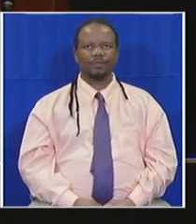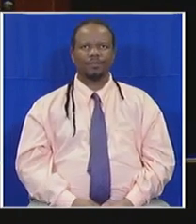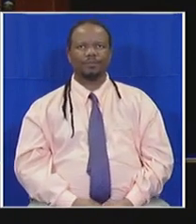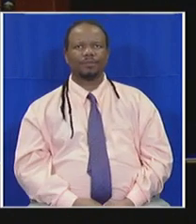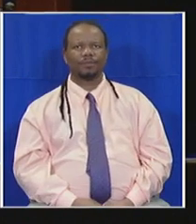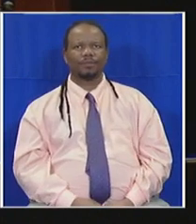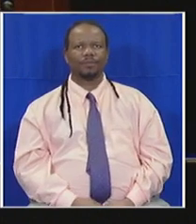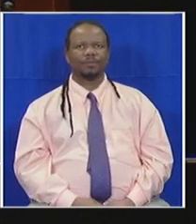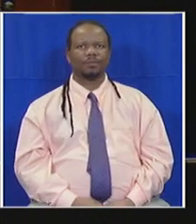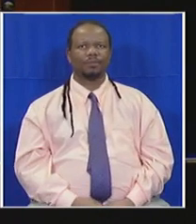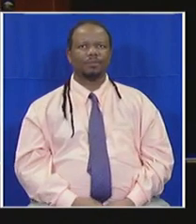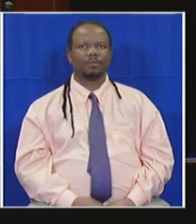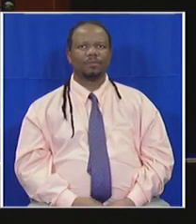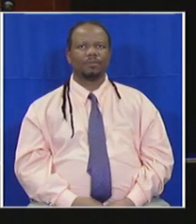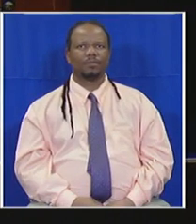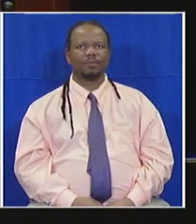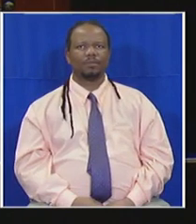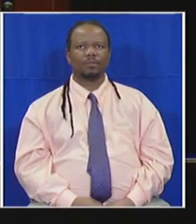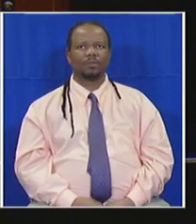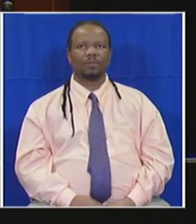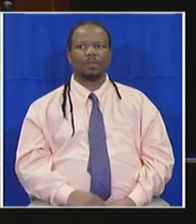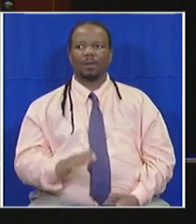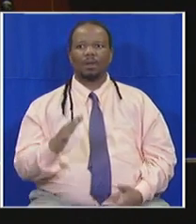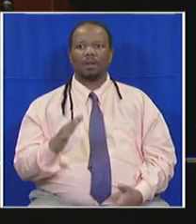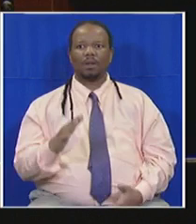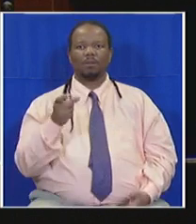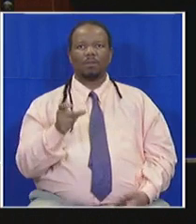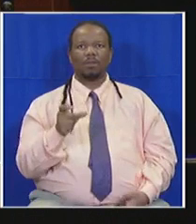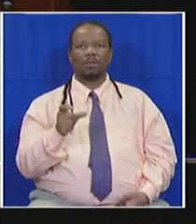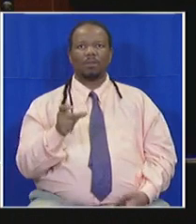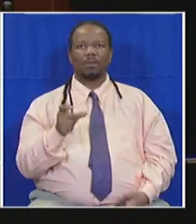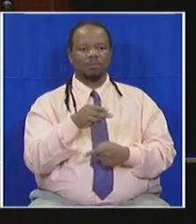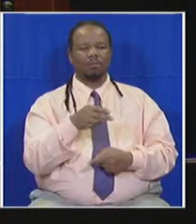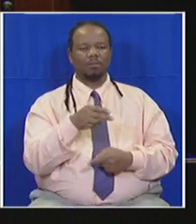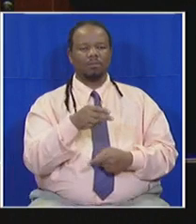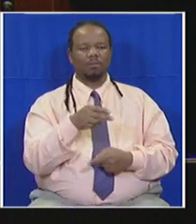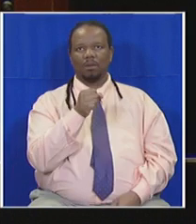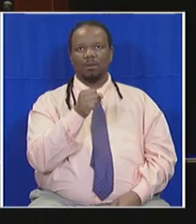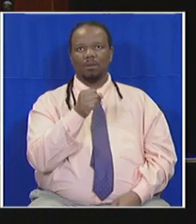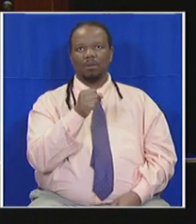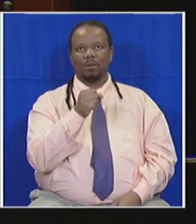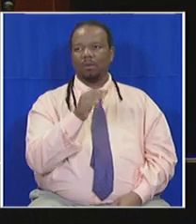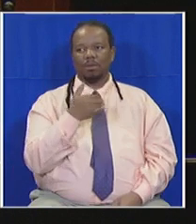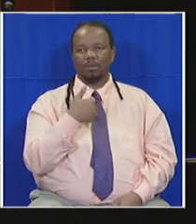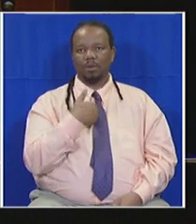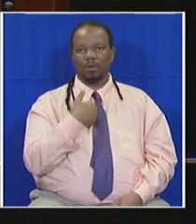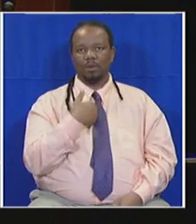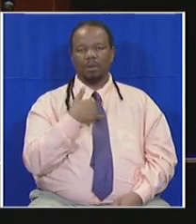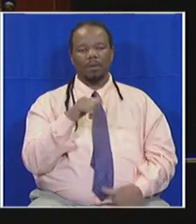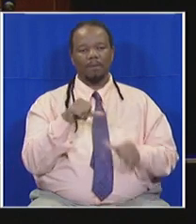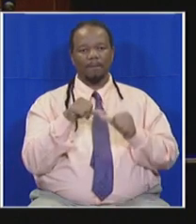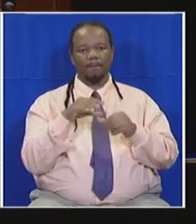No, somebody disabled it, not me. No, thanks, but proceed, Honourable